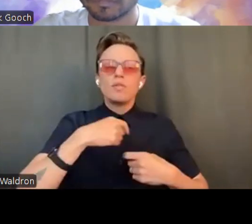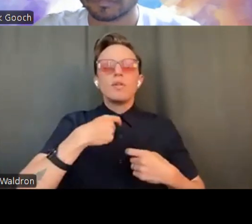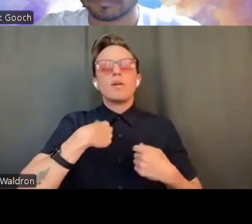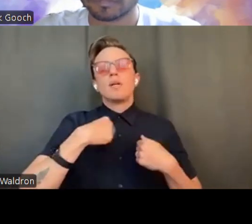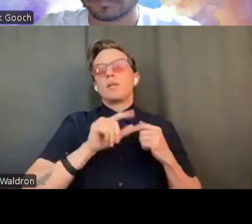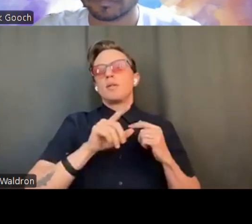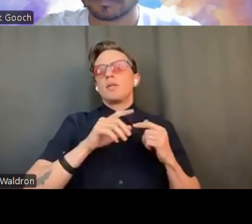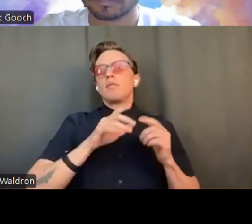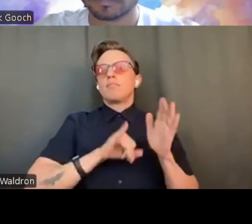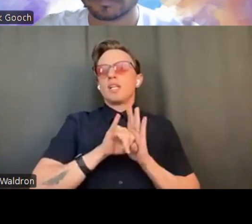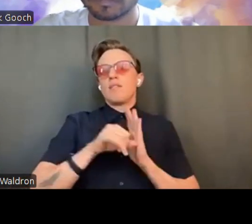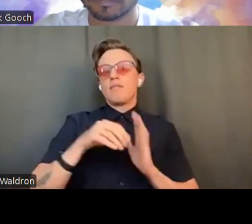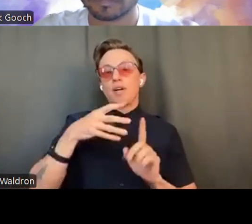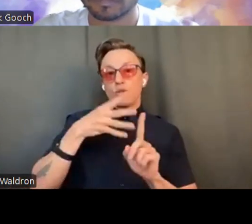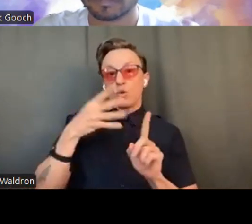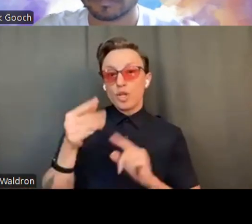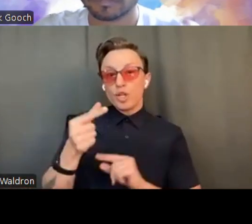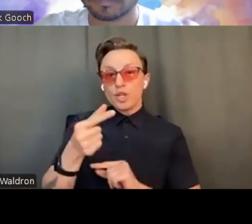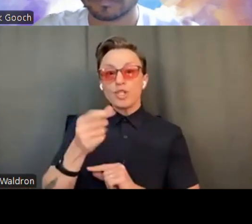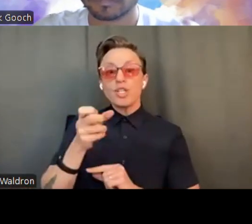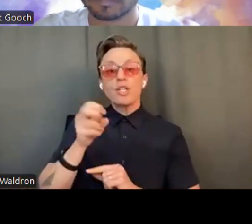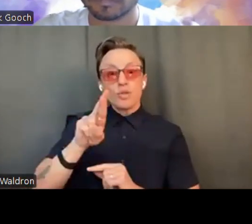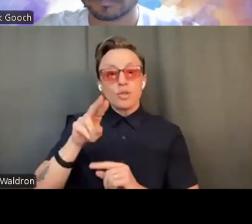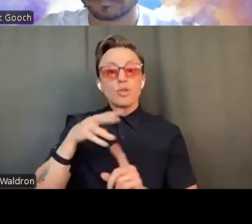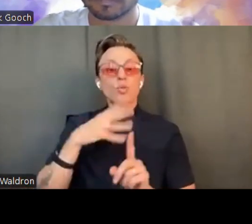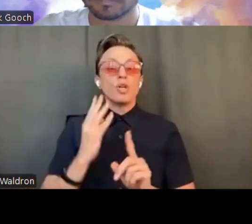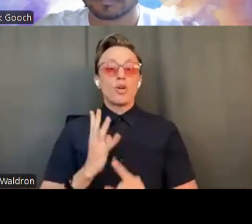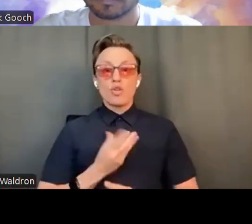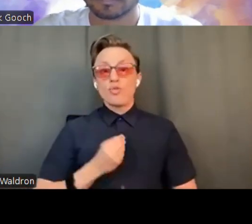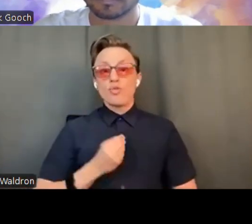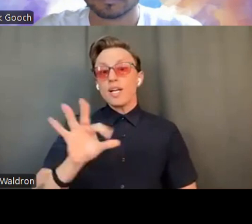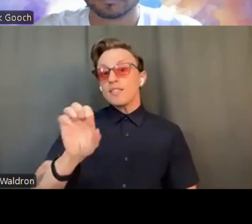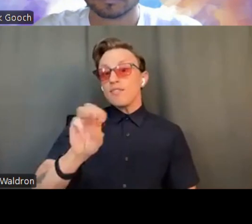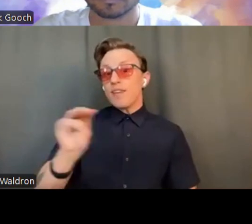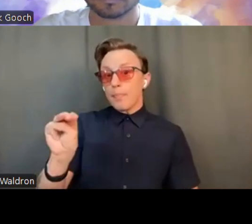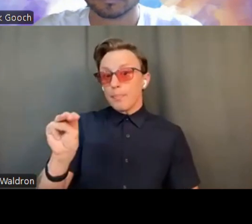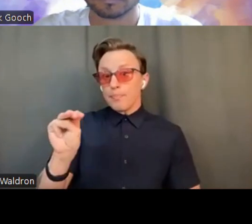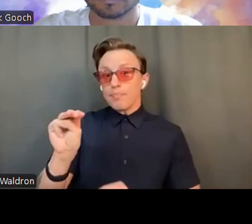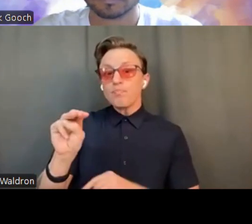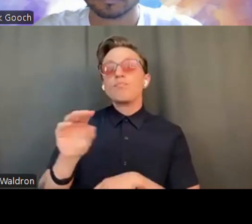as queer, genderqueer, trans feminine, uh,